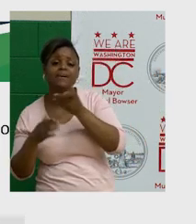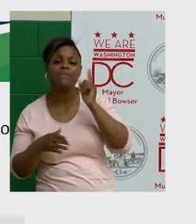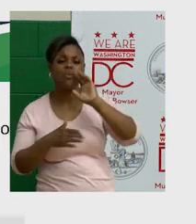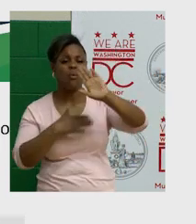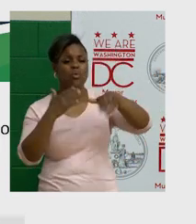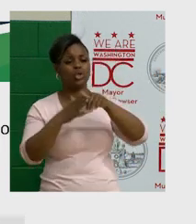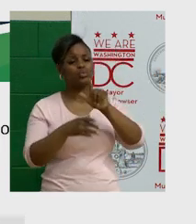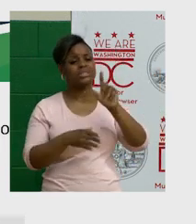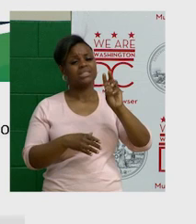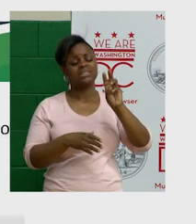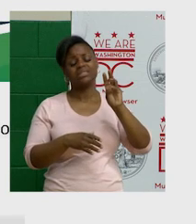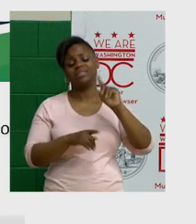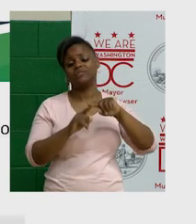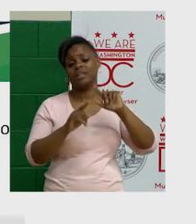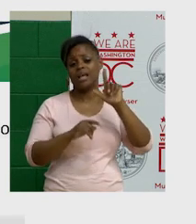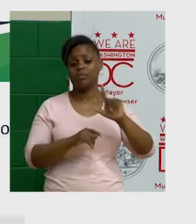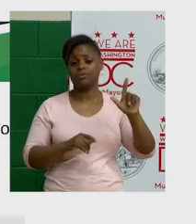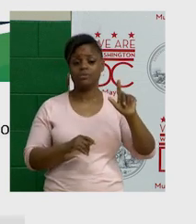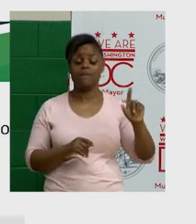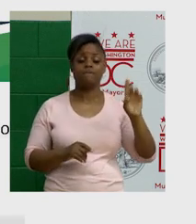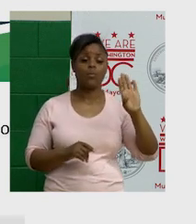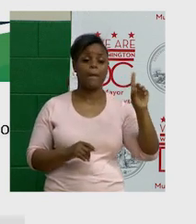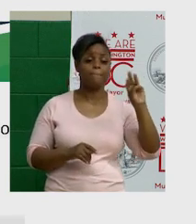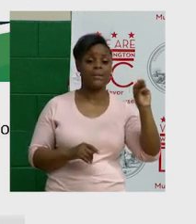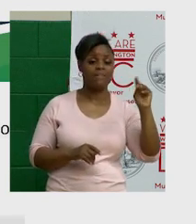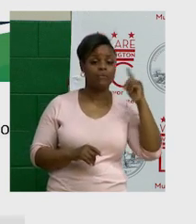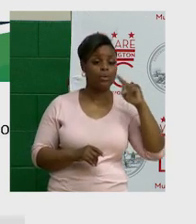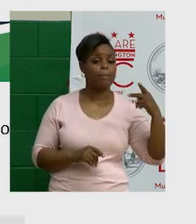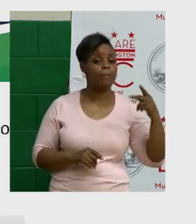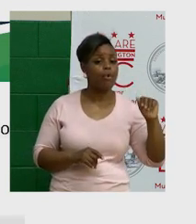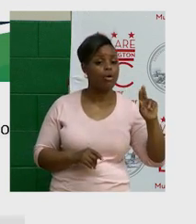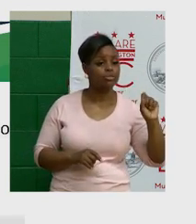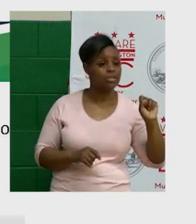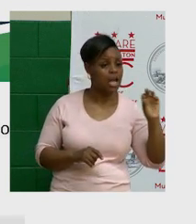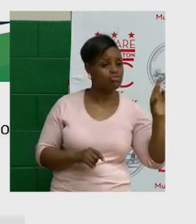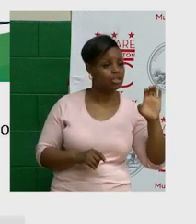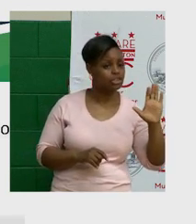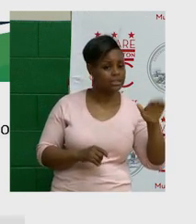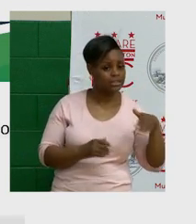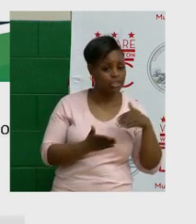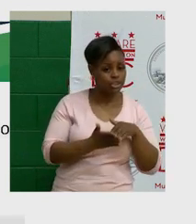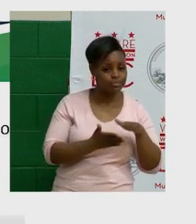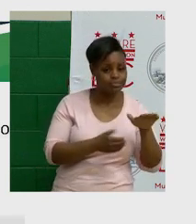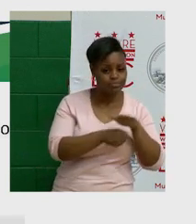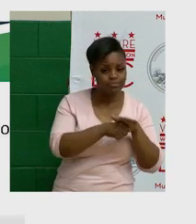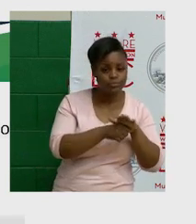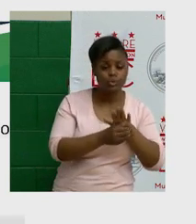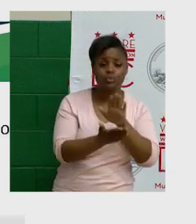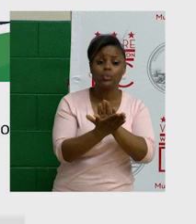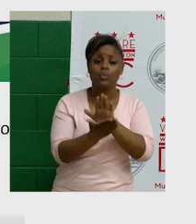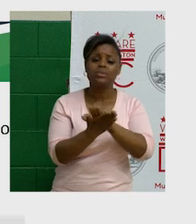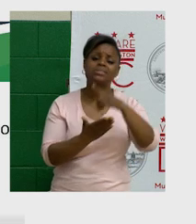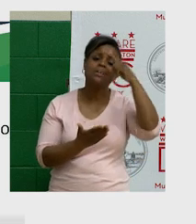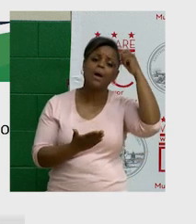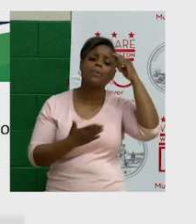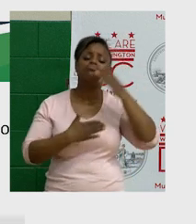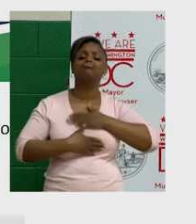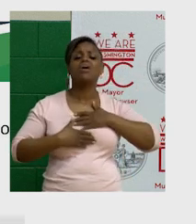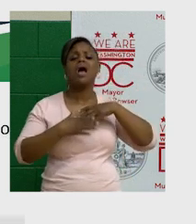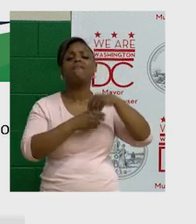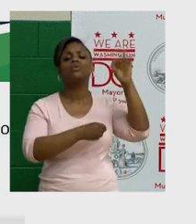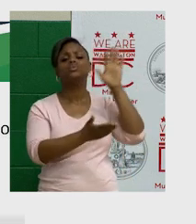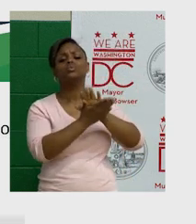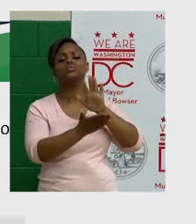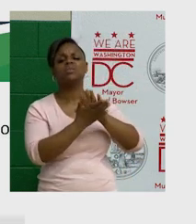about $41 million for parks and recreation programming, including our summer and out-of-school programs, $19